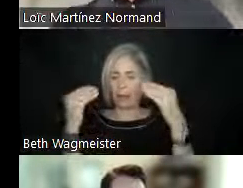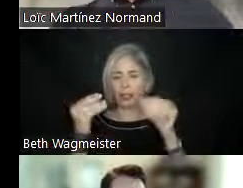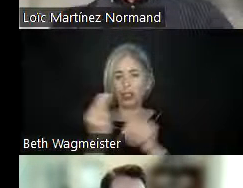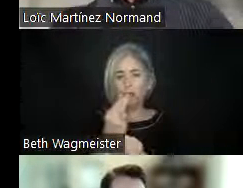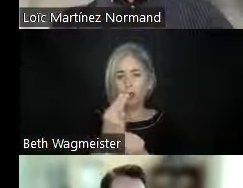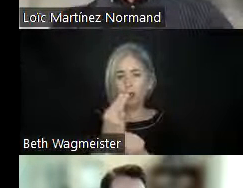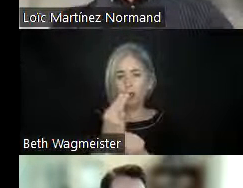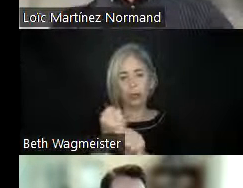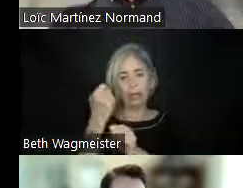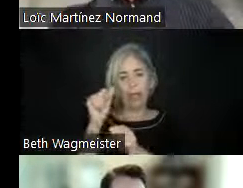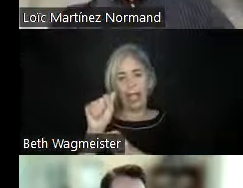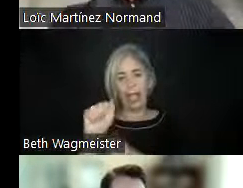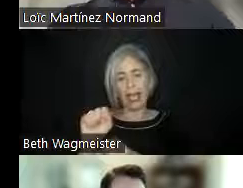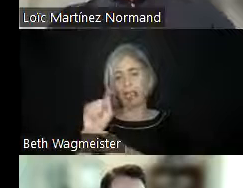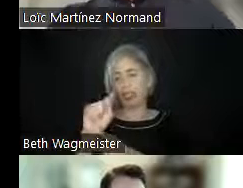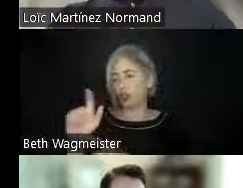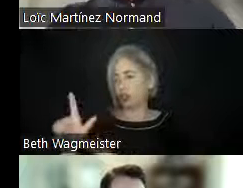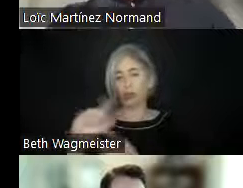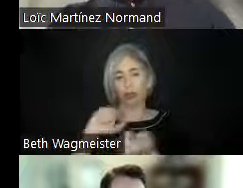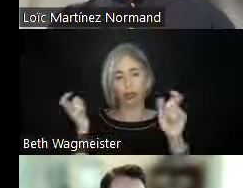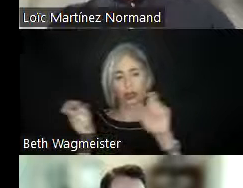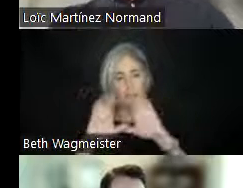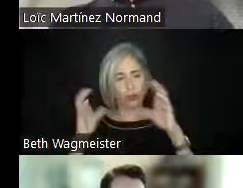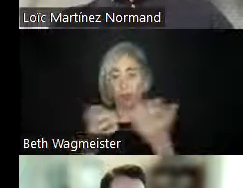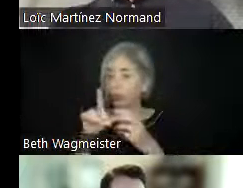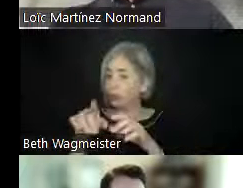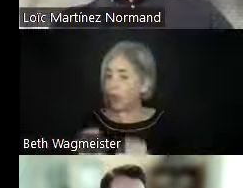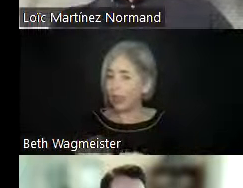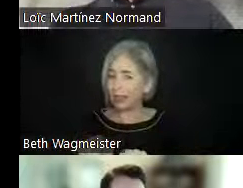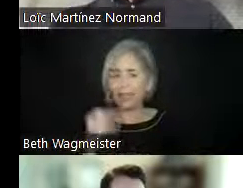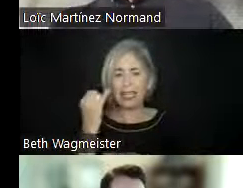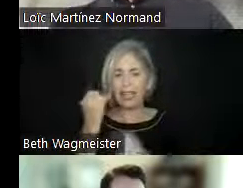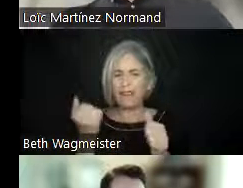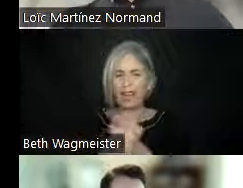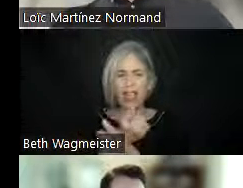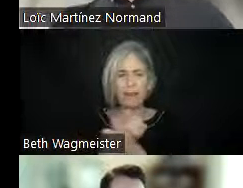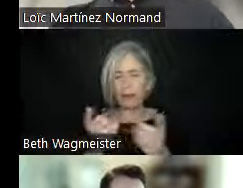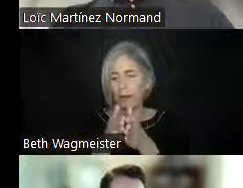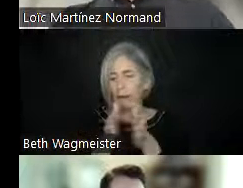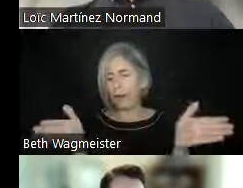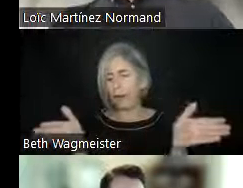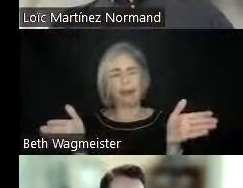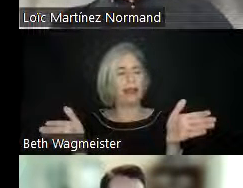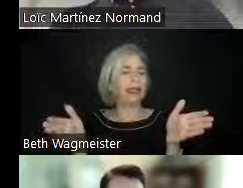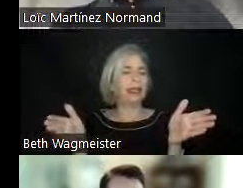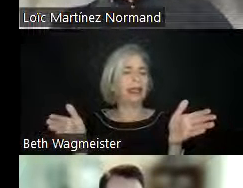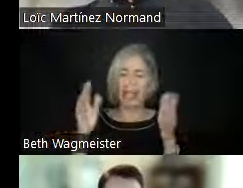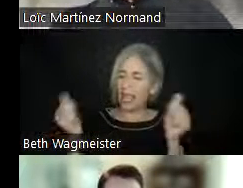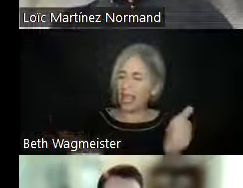procurement as a tool to kind of change the world. So if every public sector body